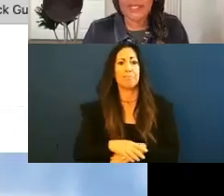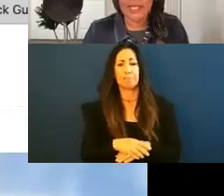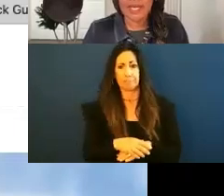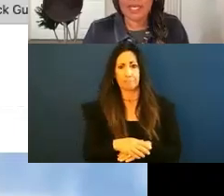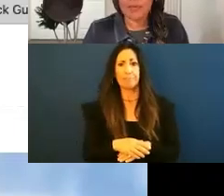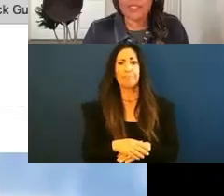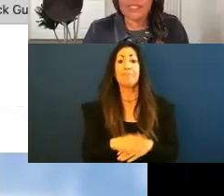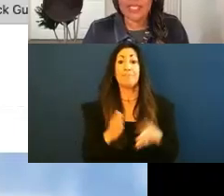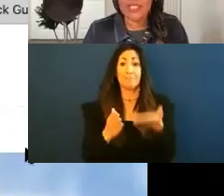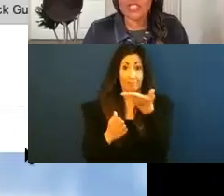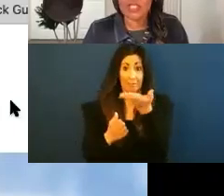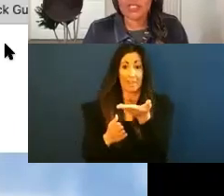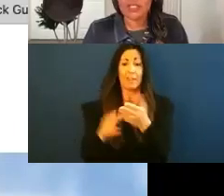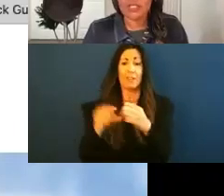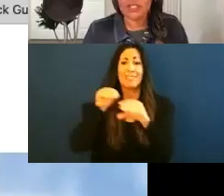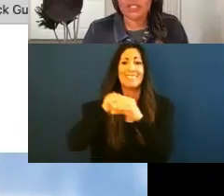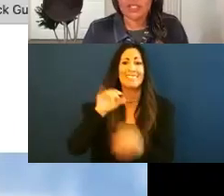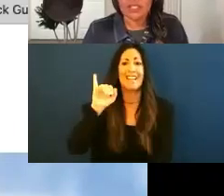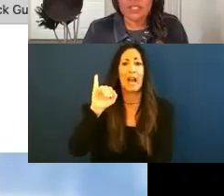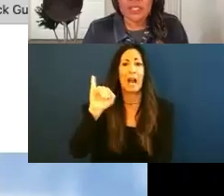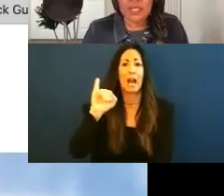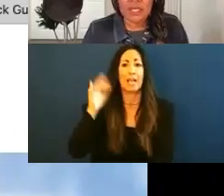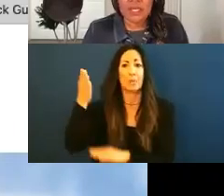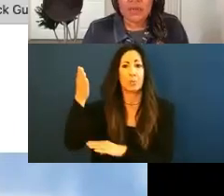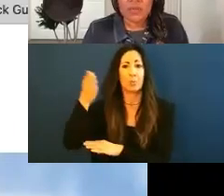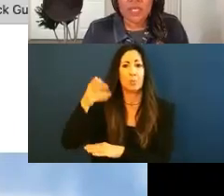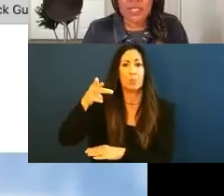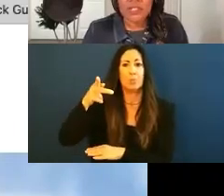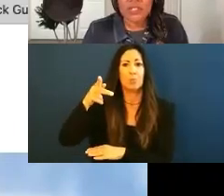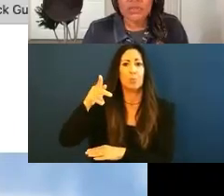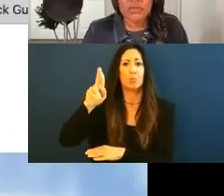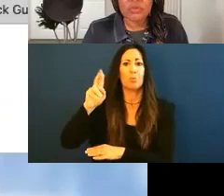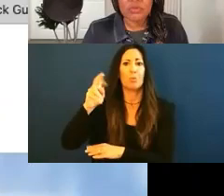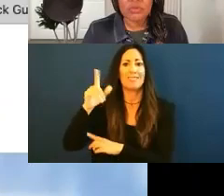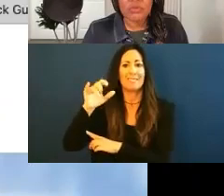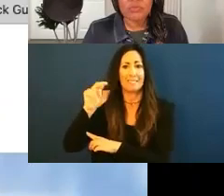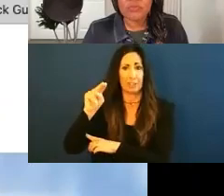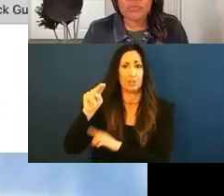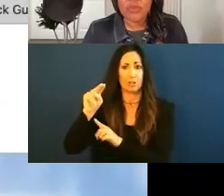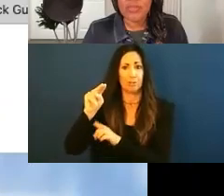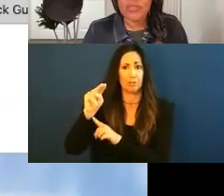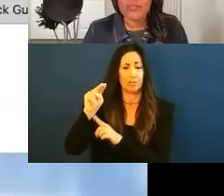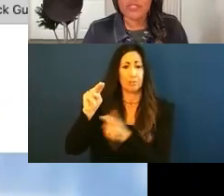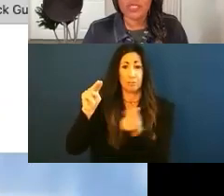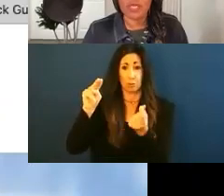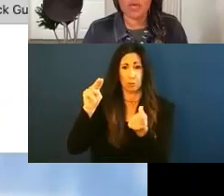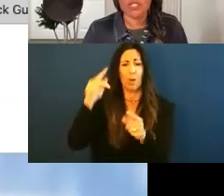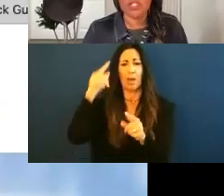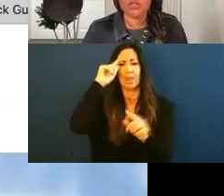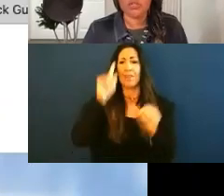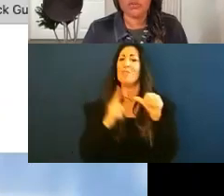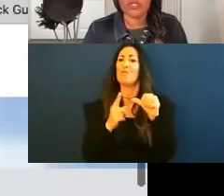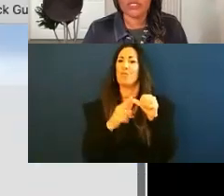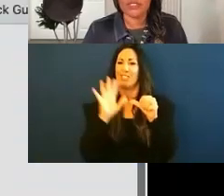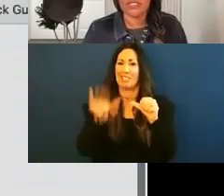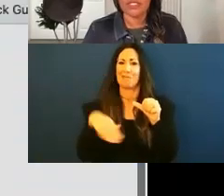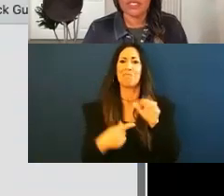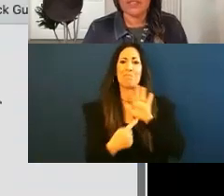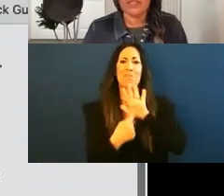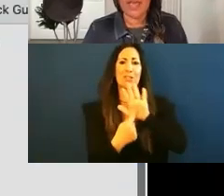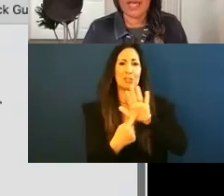And in the iPresentation, I would like to, I think the first thing I want to show you